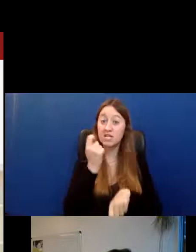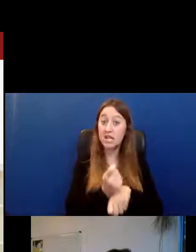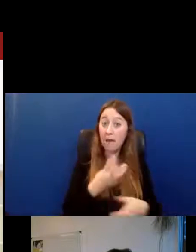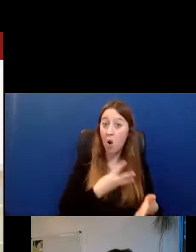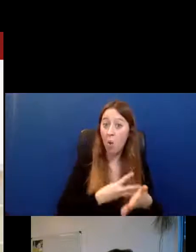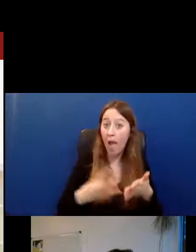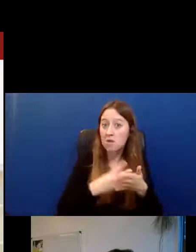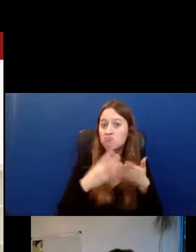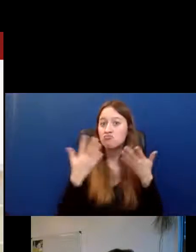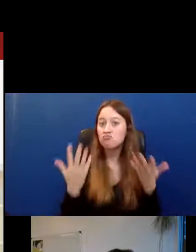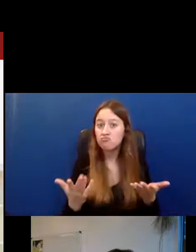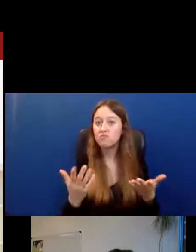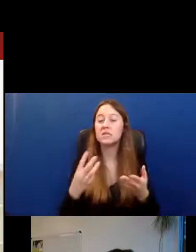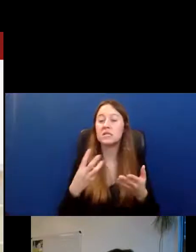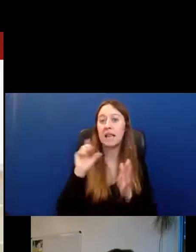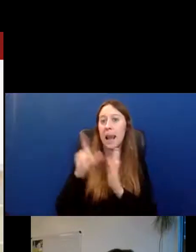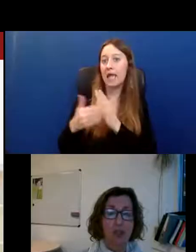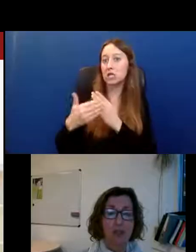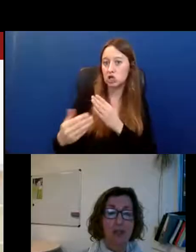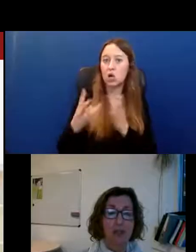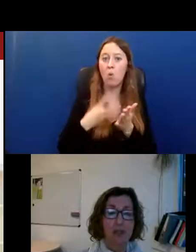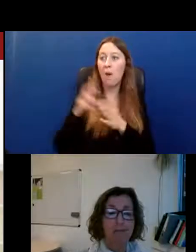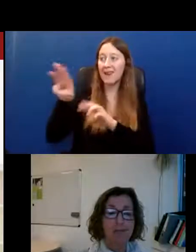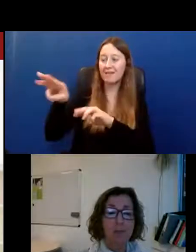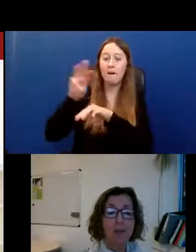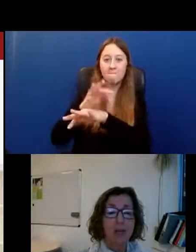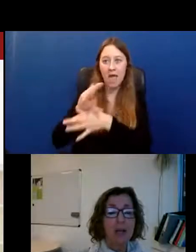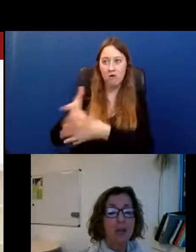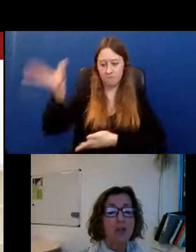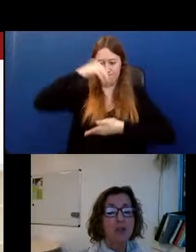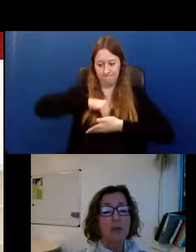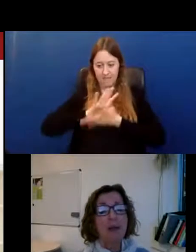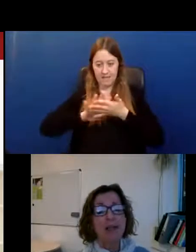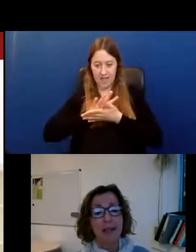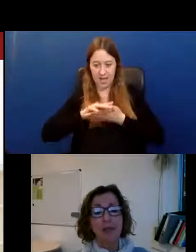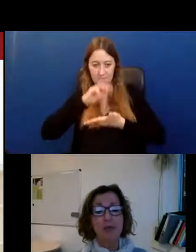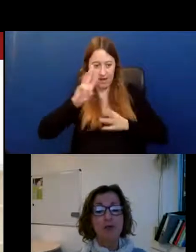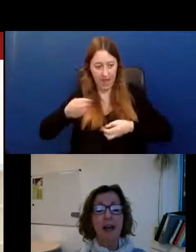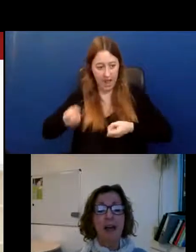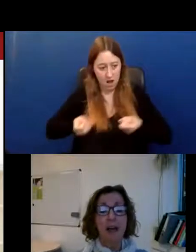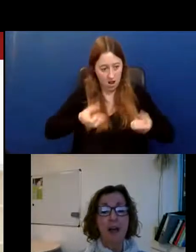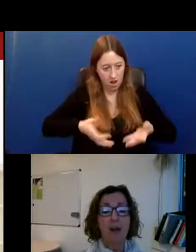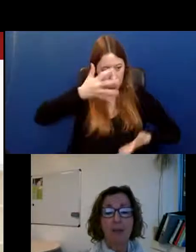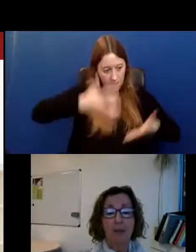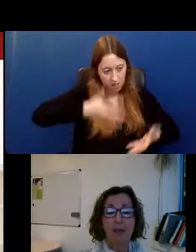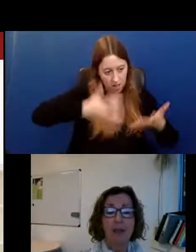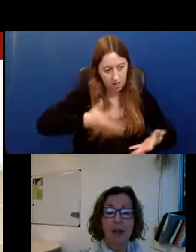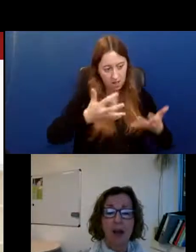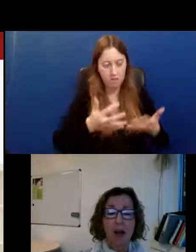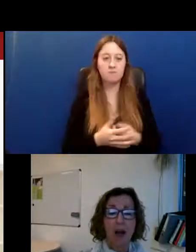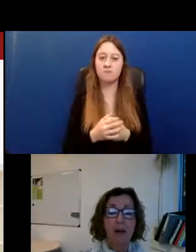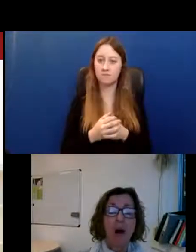certainly until their parents have acquired sufficient skills. So not surprisingly, children in hearing